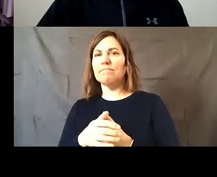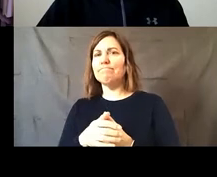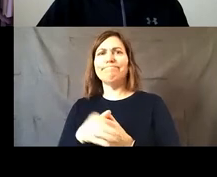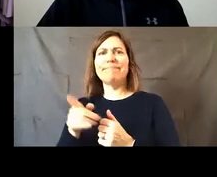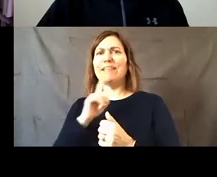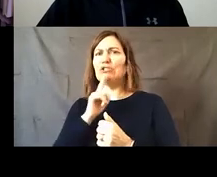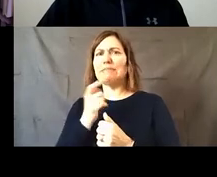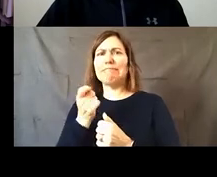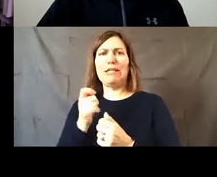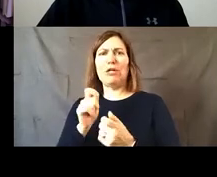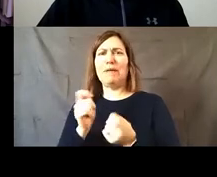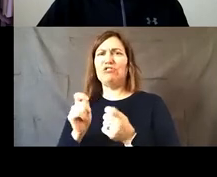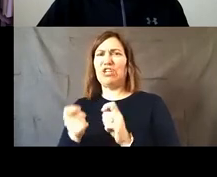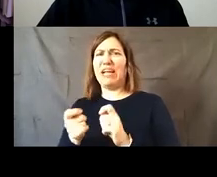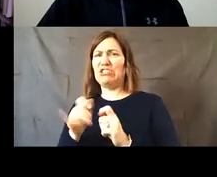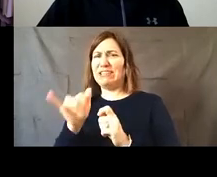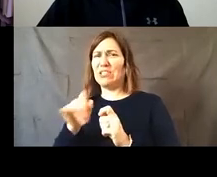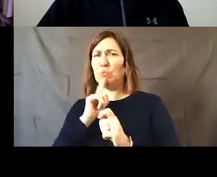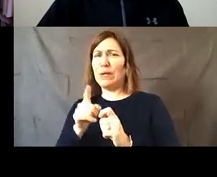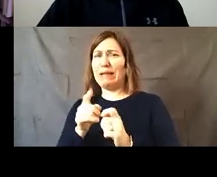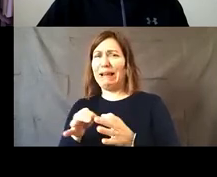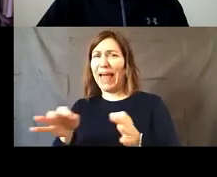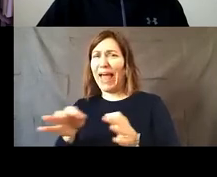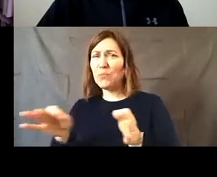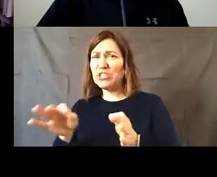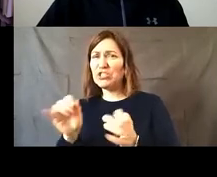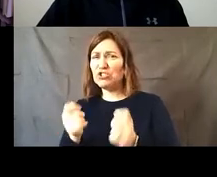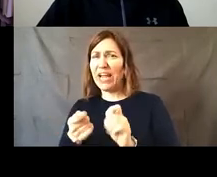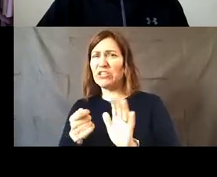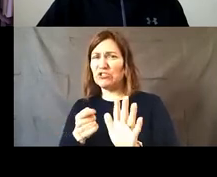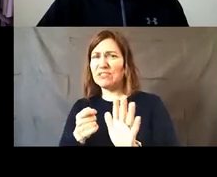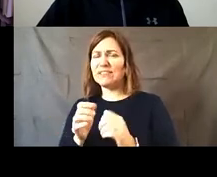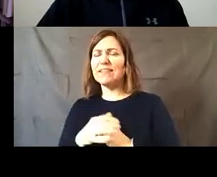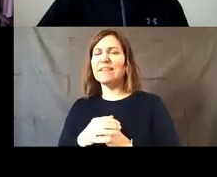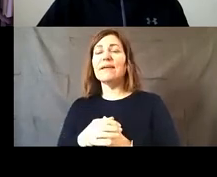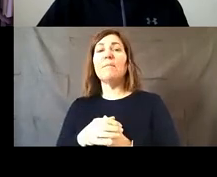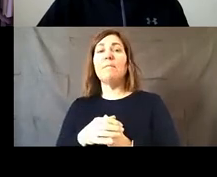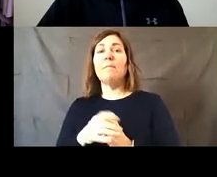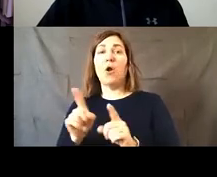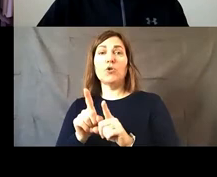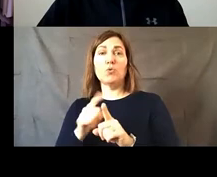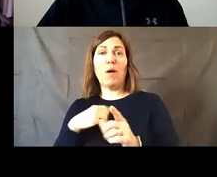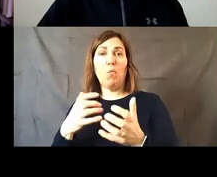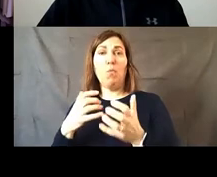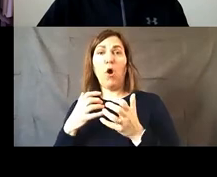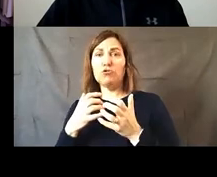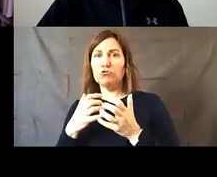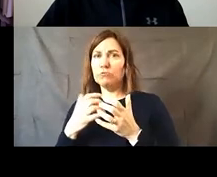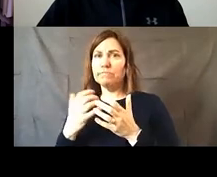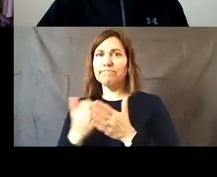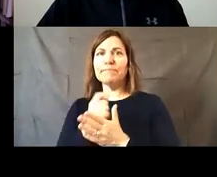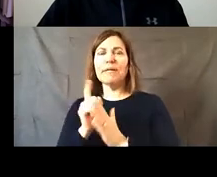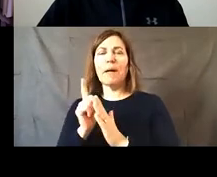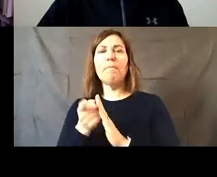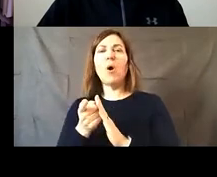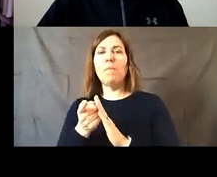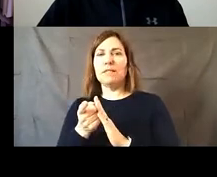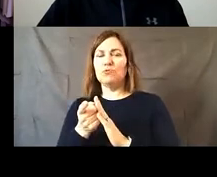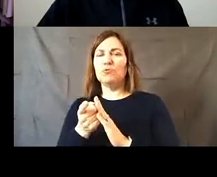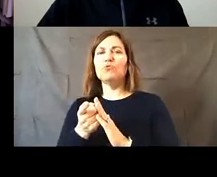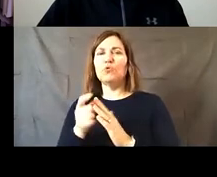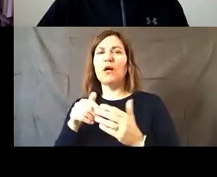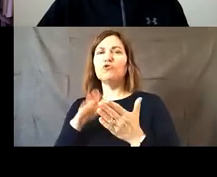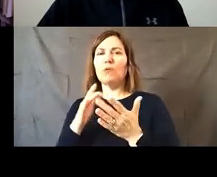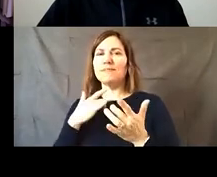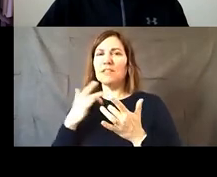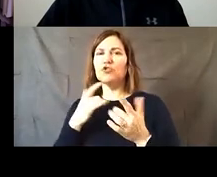legal languages changes. I do wanna also, if I may, take a moment to just address some of the concerns from the public. And I just wanna